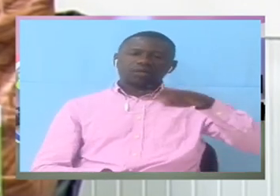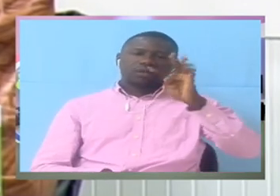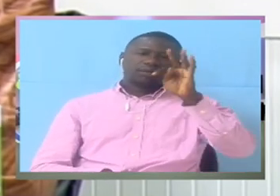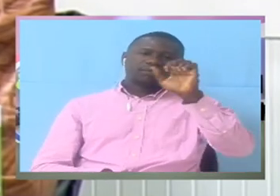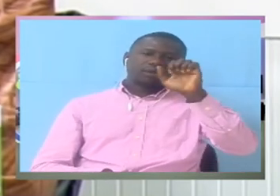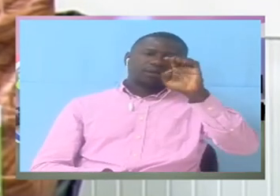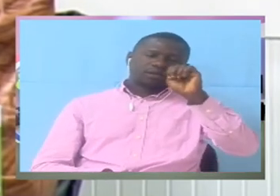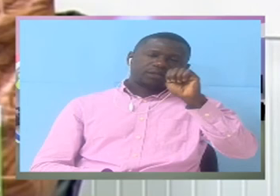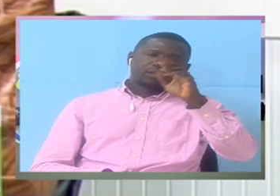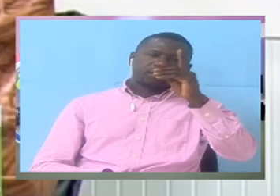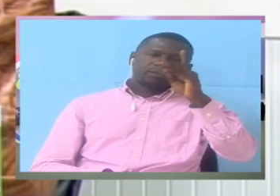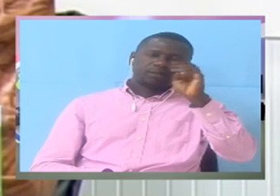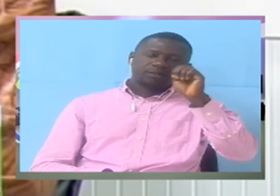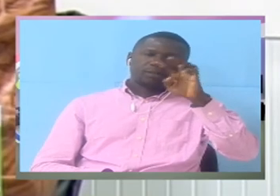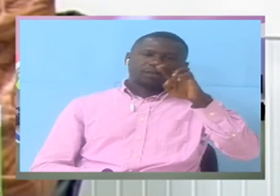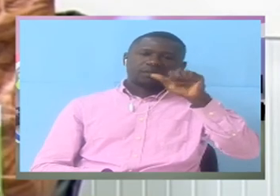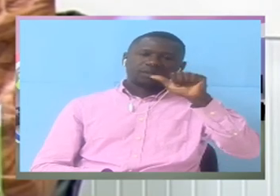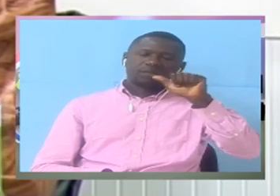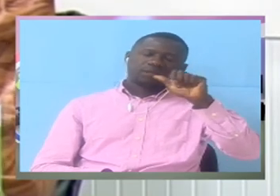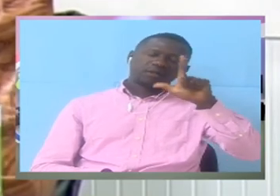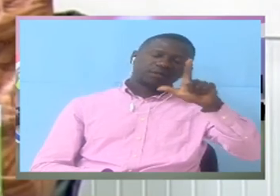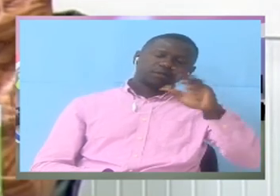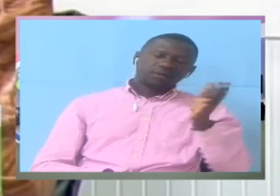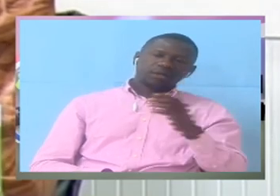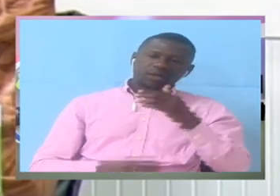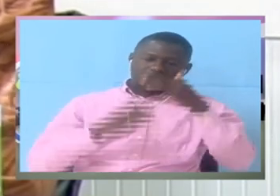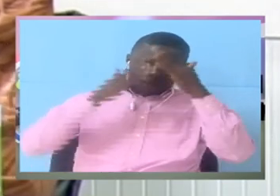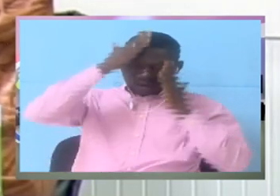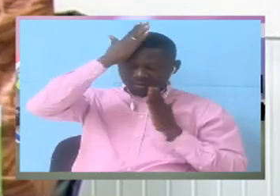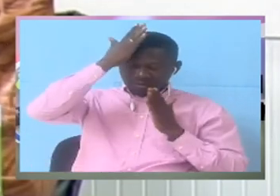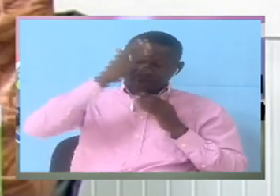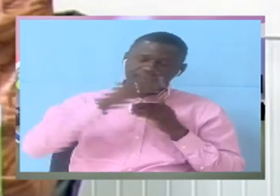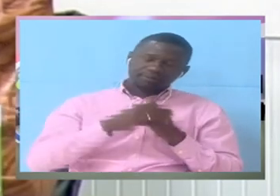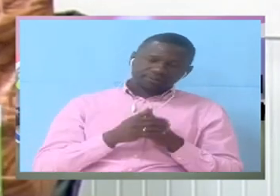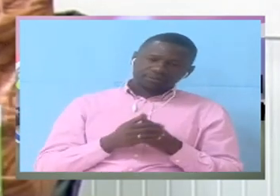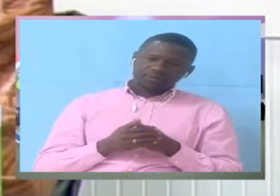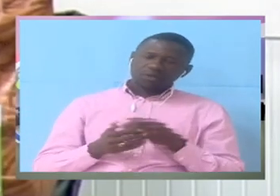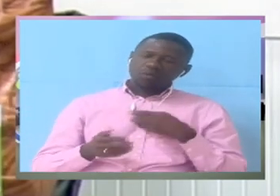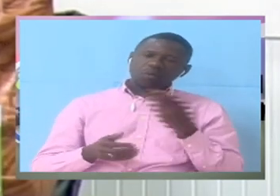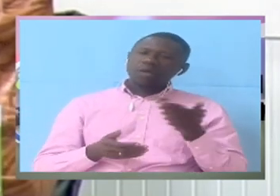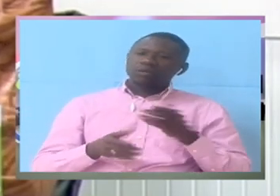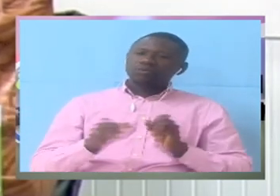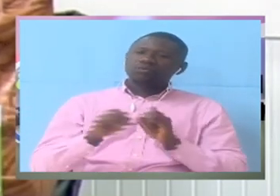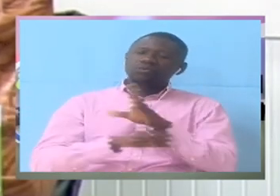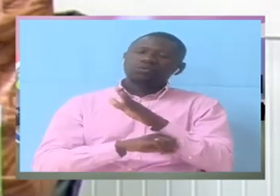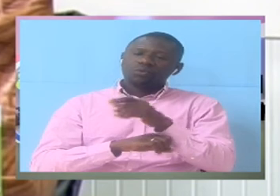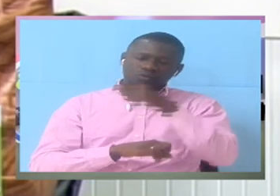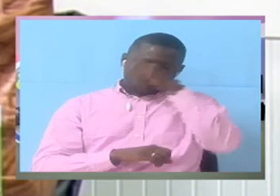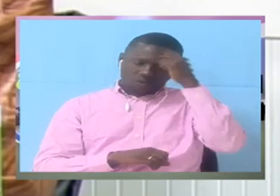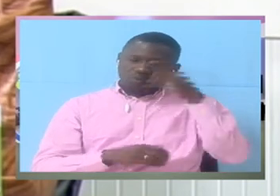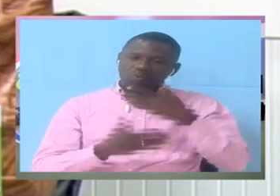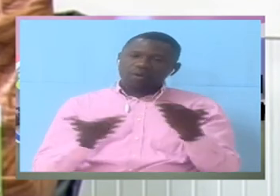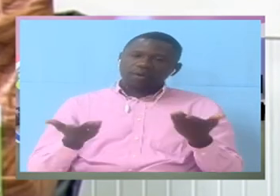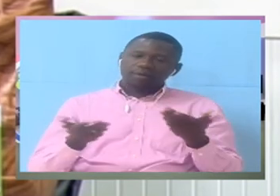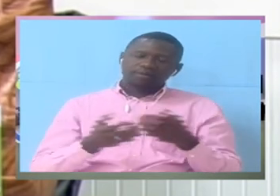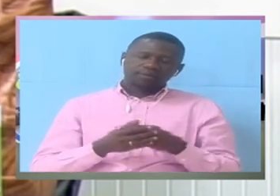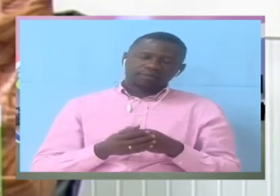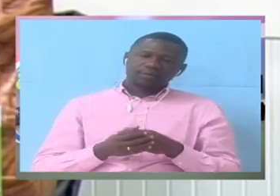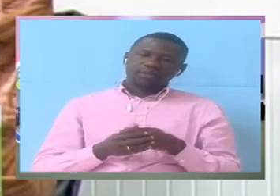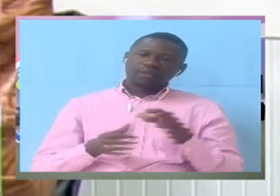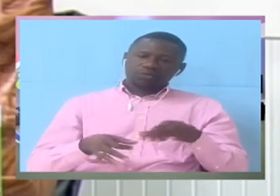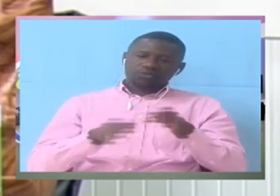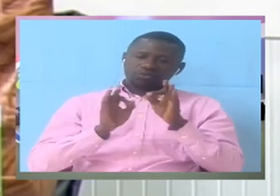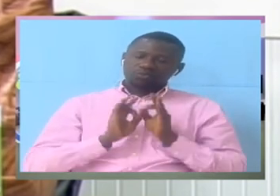And where were you stationed? Like Samba Muntole. Naran Samba headquarters, Bakao, opposite Zandam Camp. They took me to